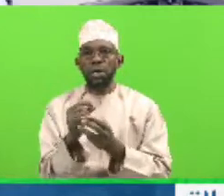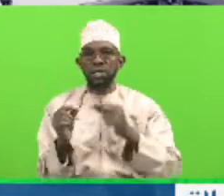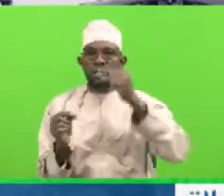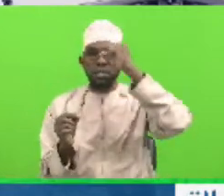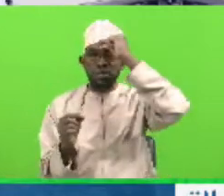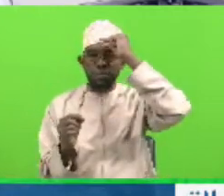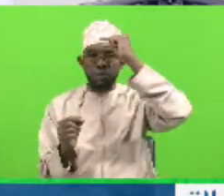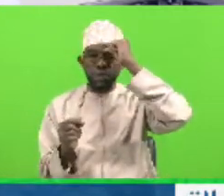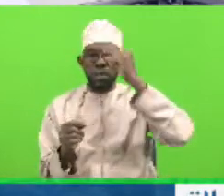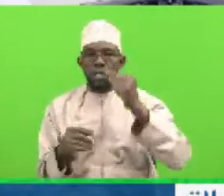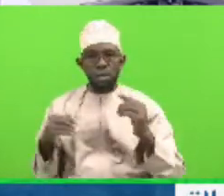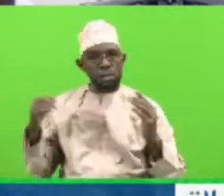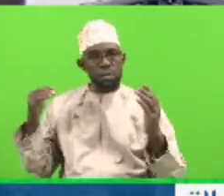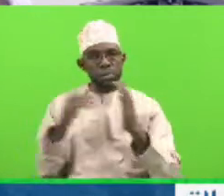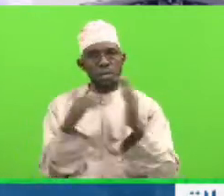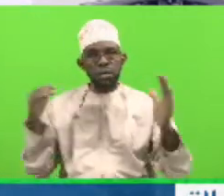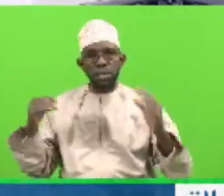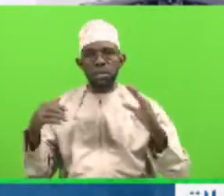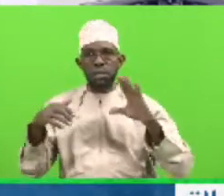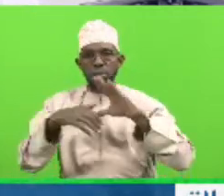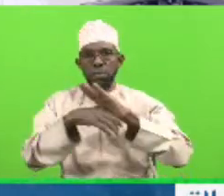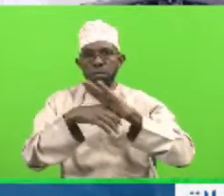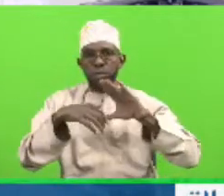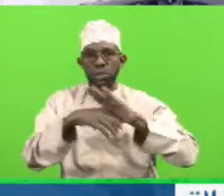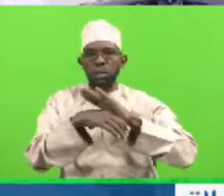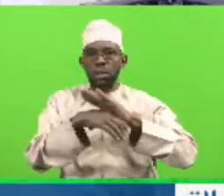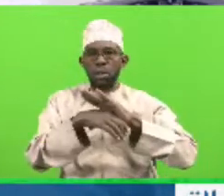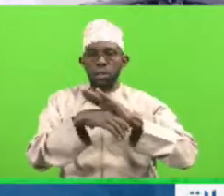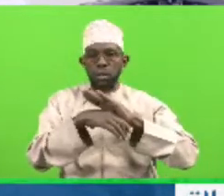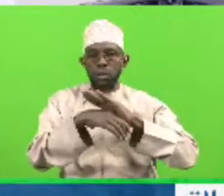The impact of homosexuality